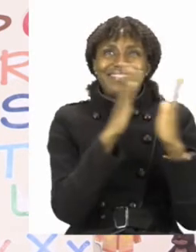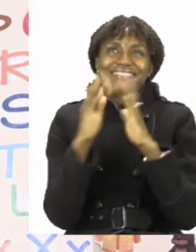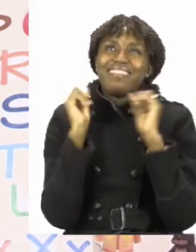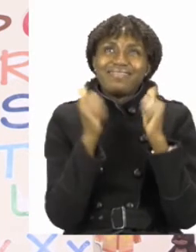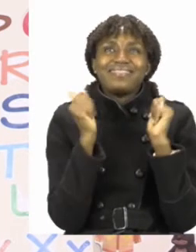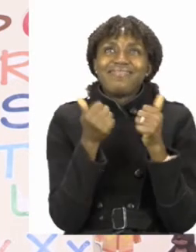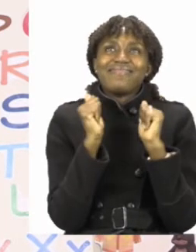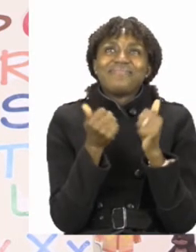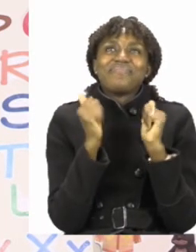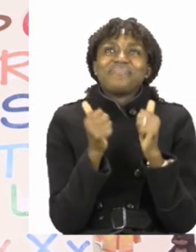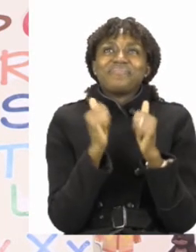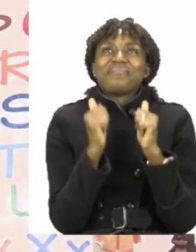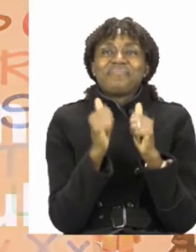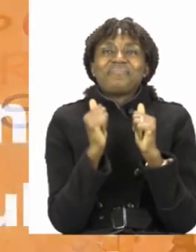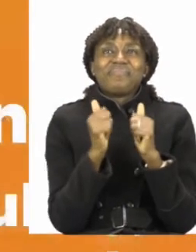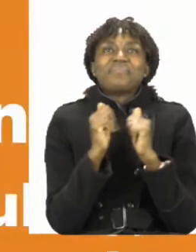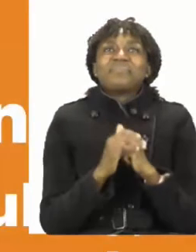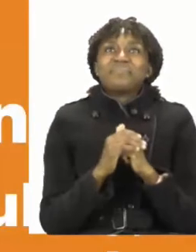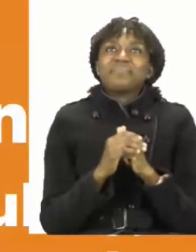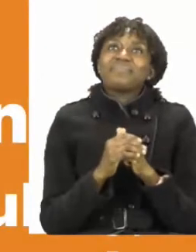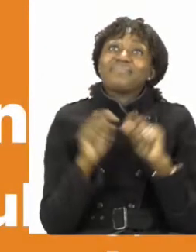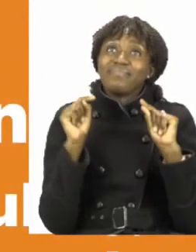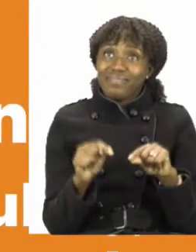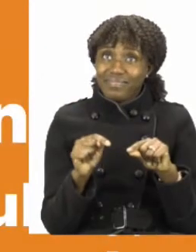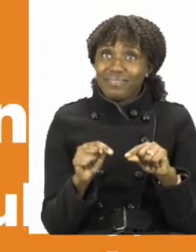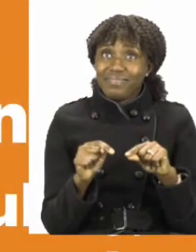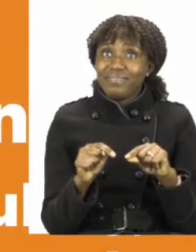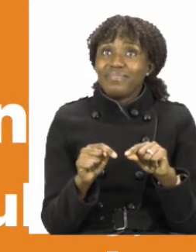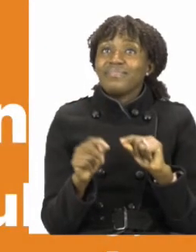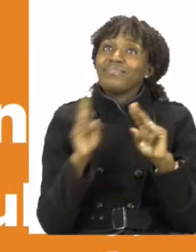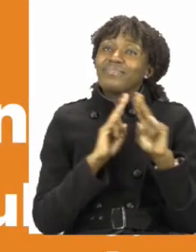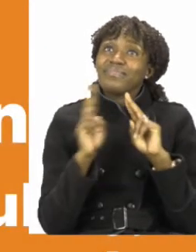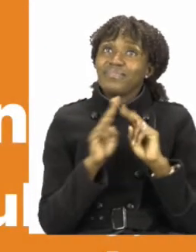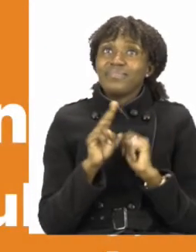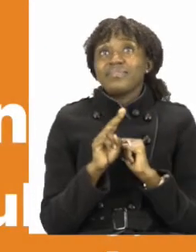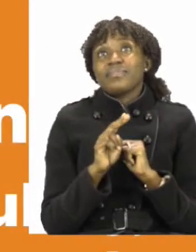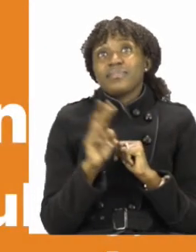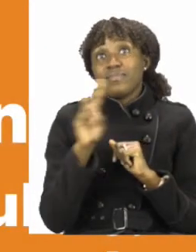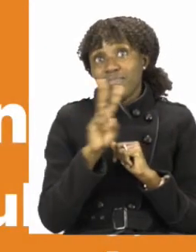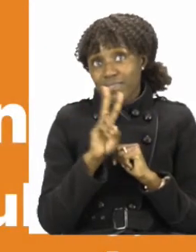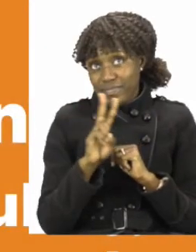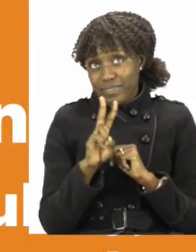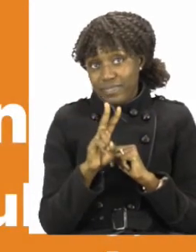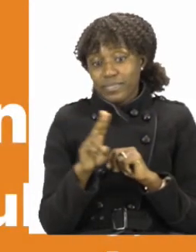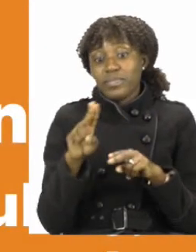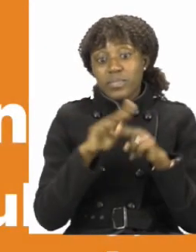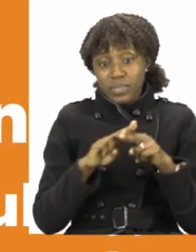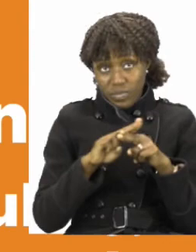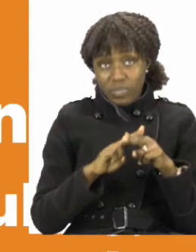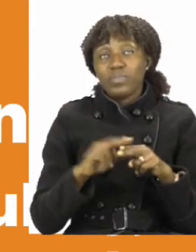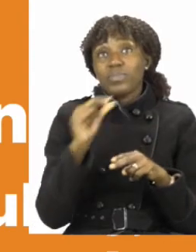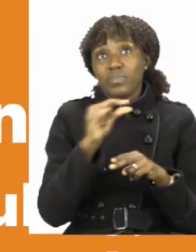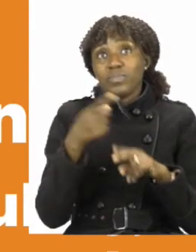Yay! Good job, everyone! For today's lesson, we will be talking about vocabulary,